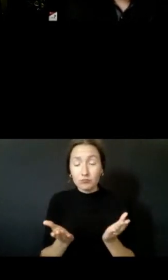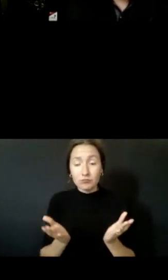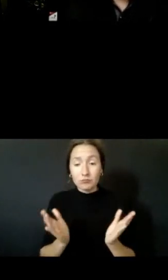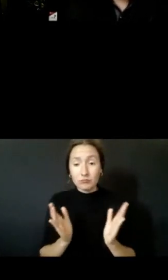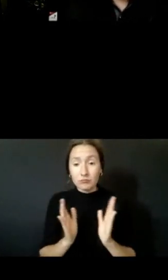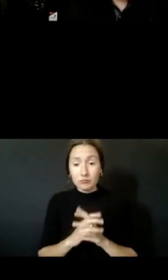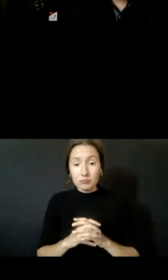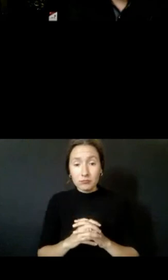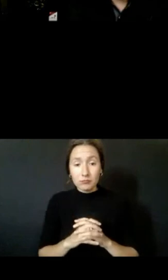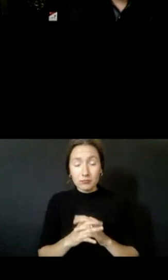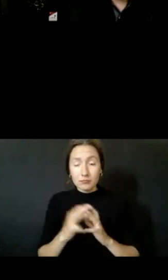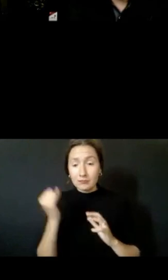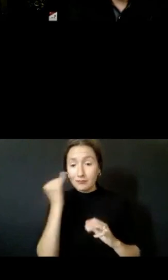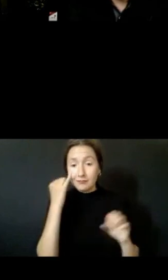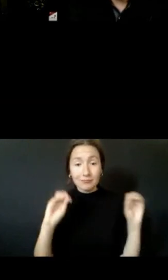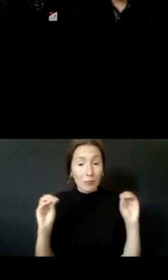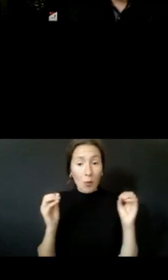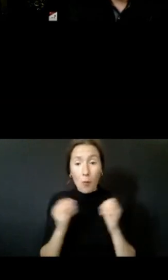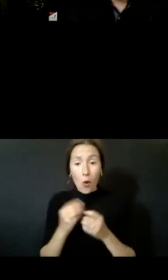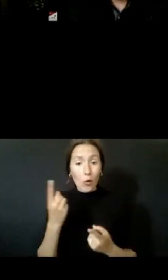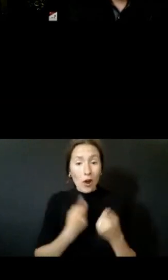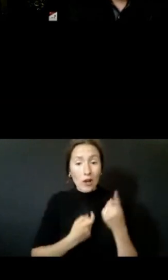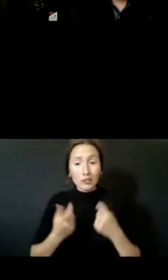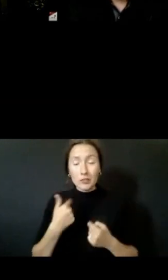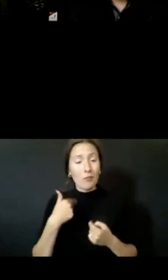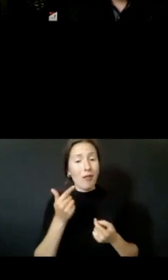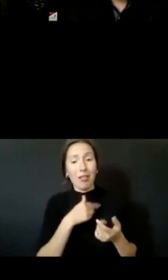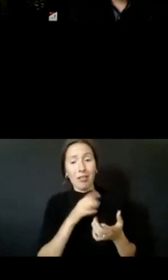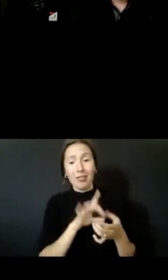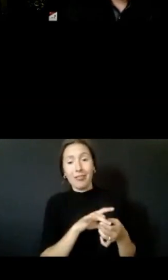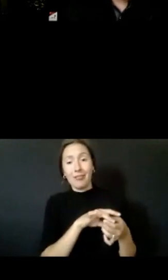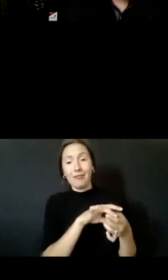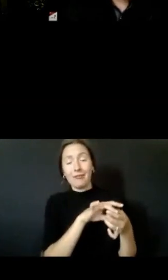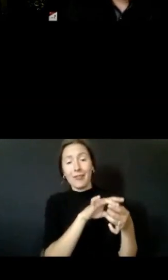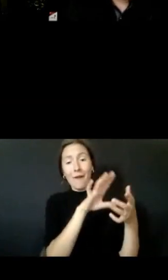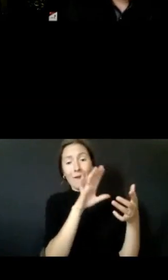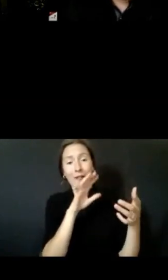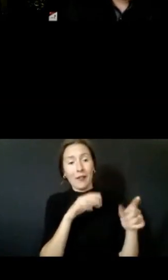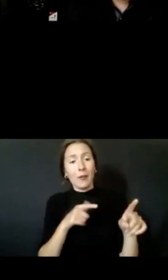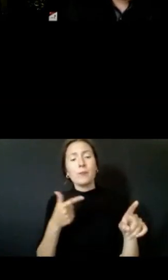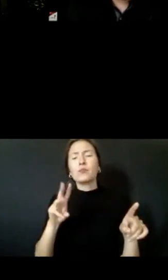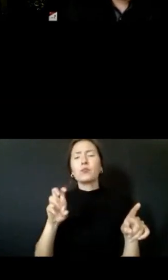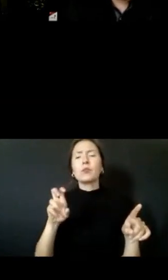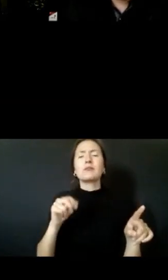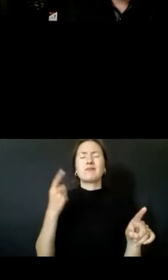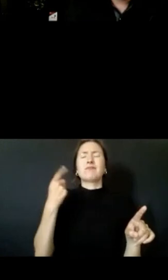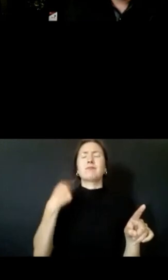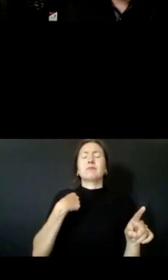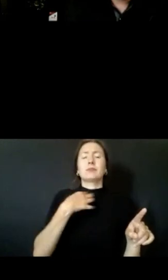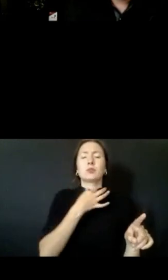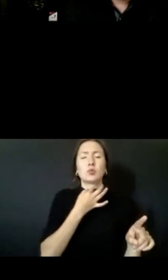Okay. Okay. Any questions? Last call for questions. Otherwise, we're